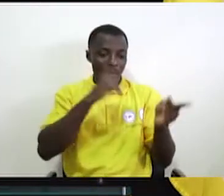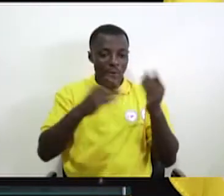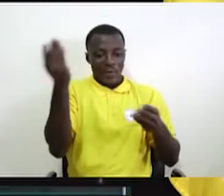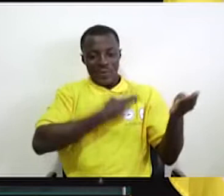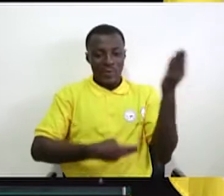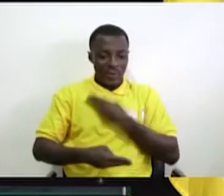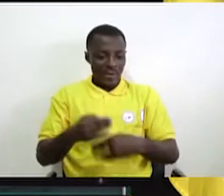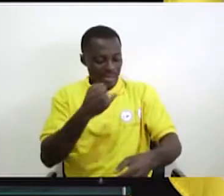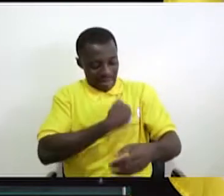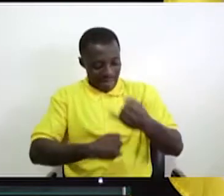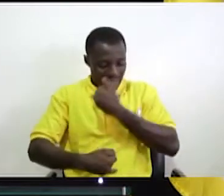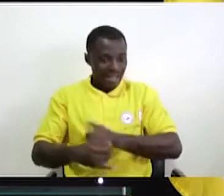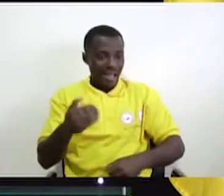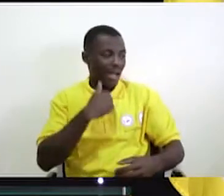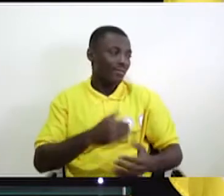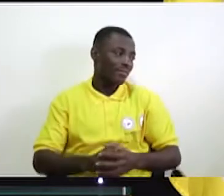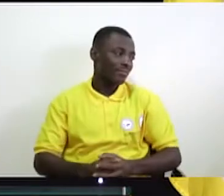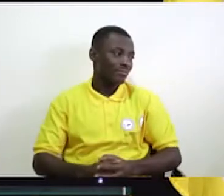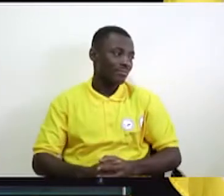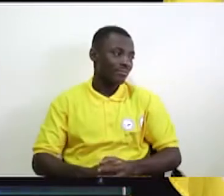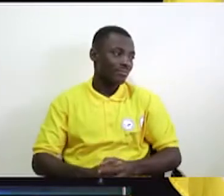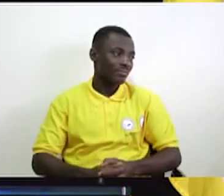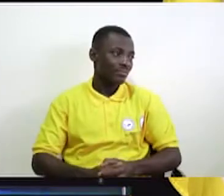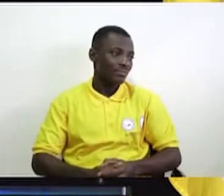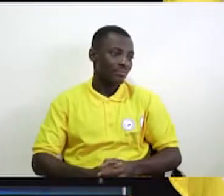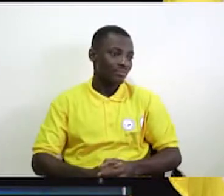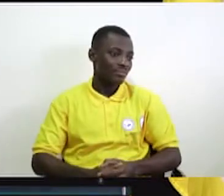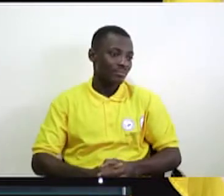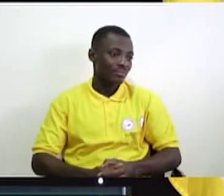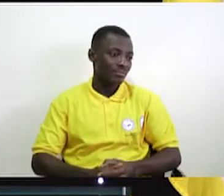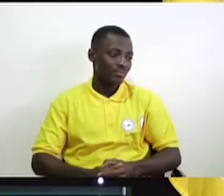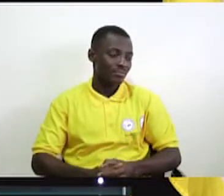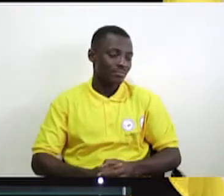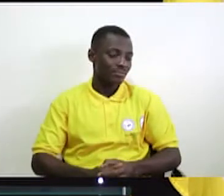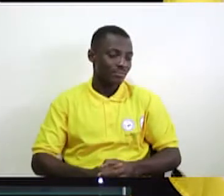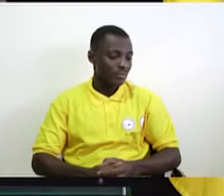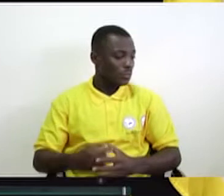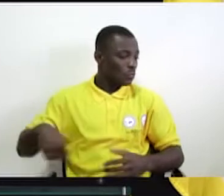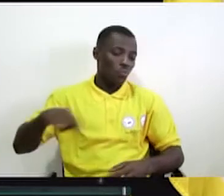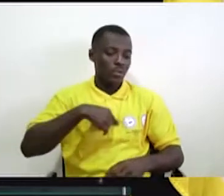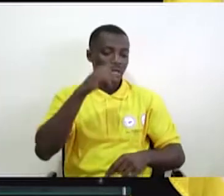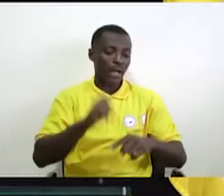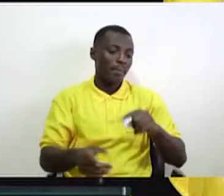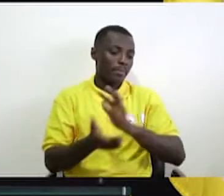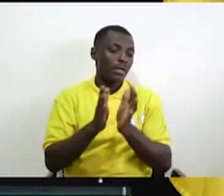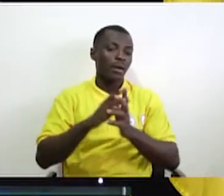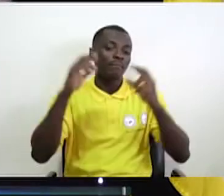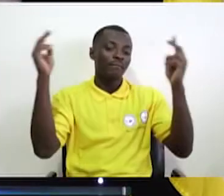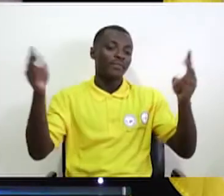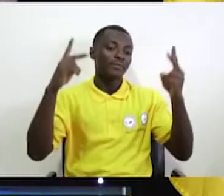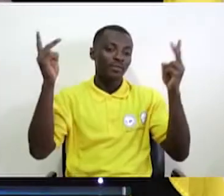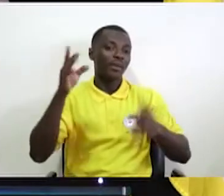Ah, we cannot be victorious if we want to go dressed like I've done. Na yen to me yen kunim difo bra